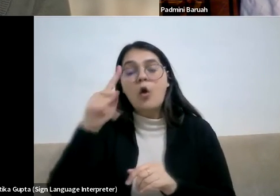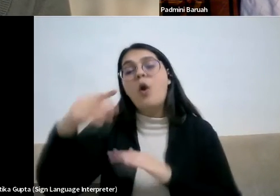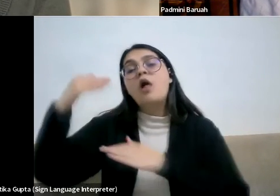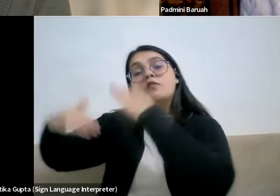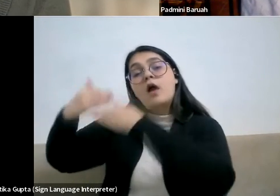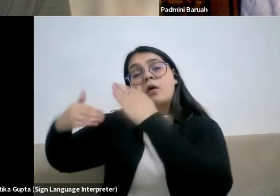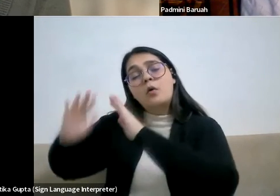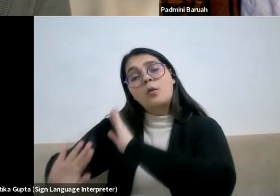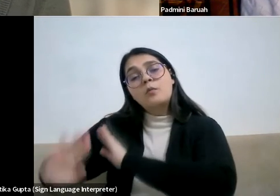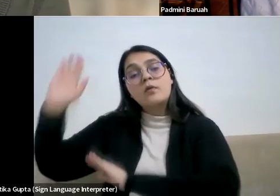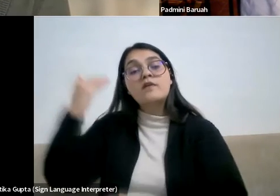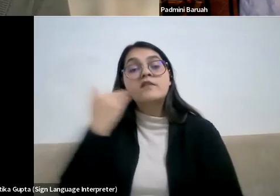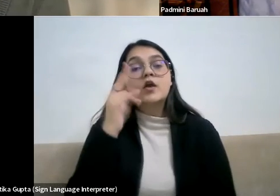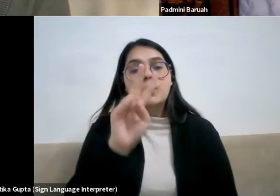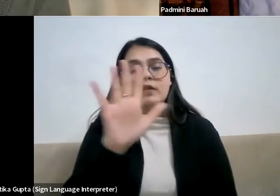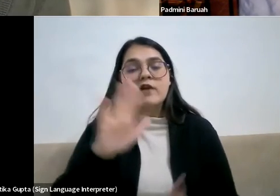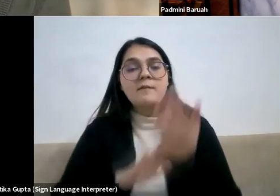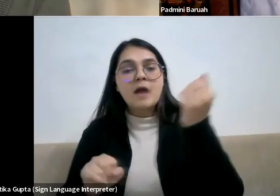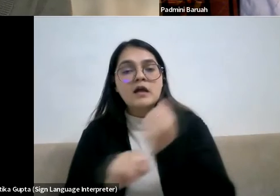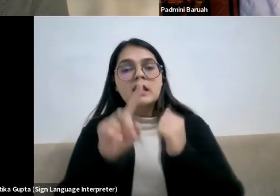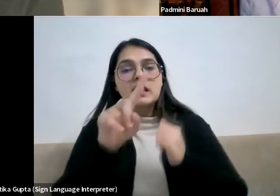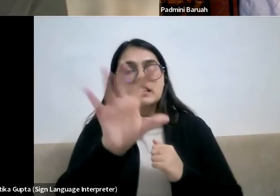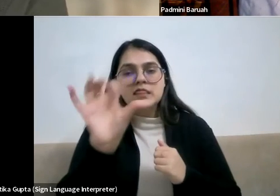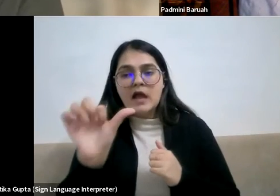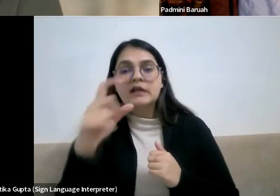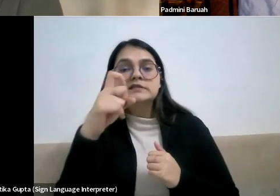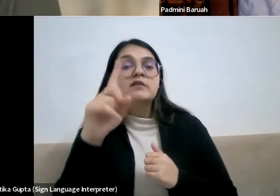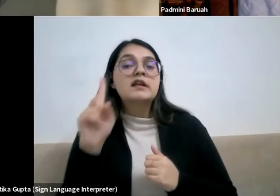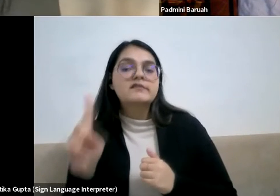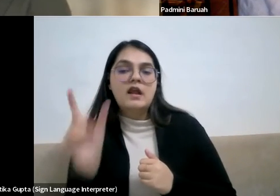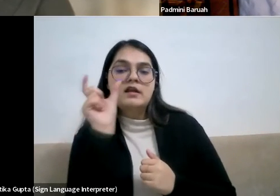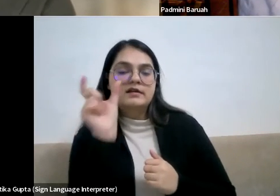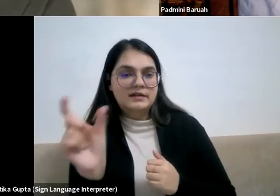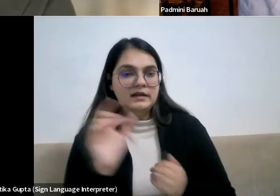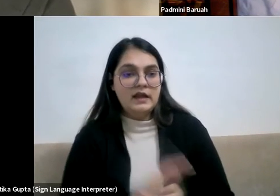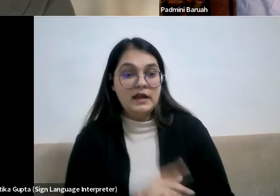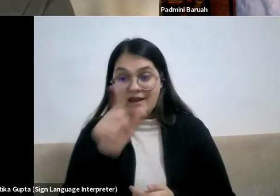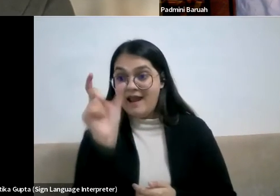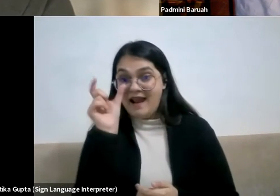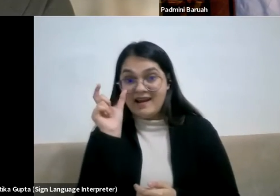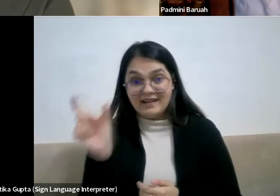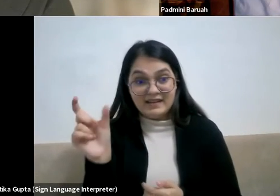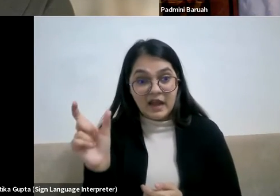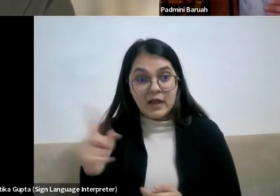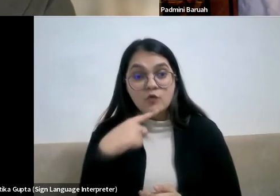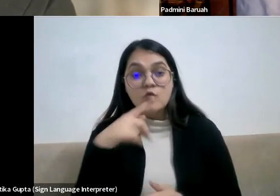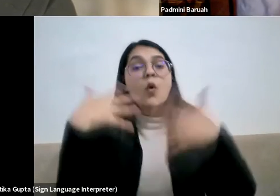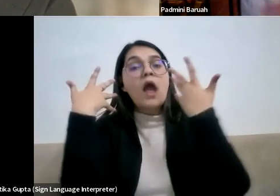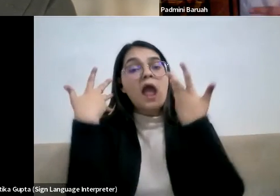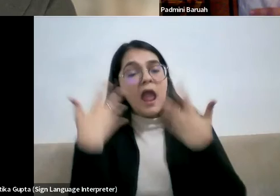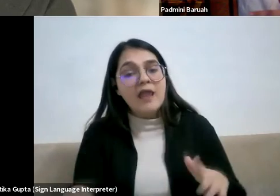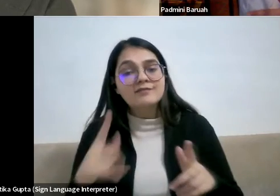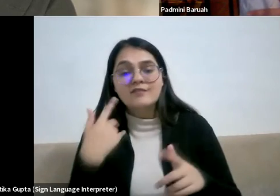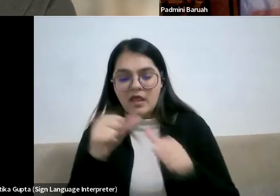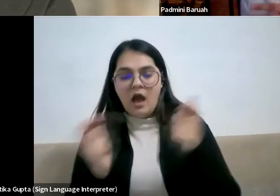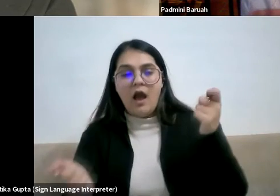25th March, 1971. That's the cutoff date. And by this cutoff date, I mean anybody who's coming into Assam